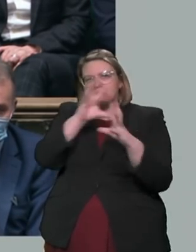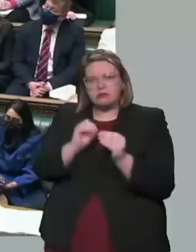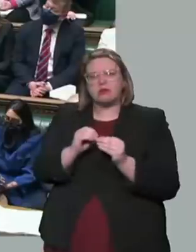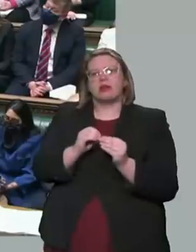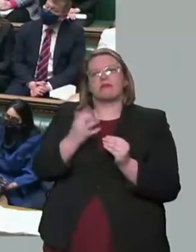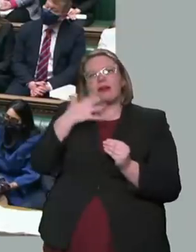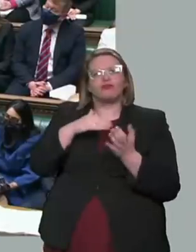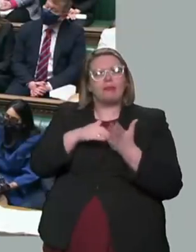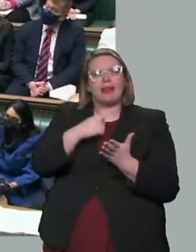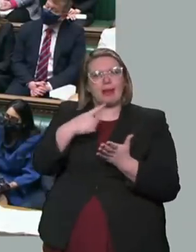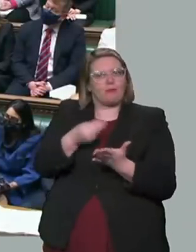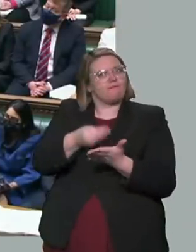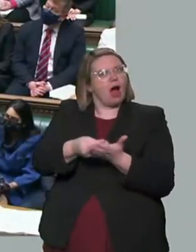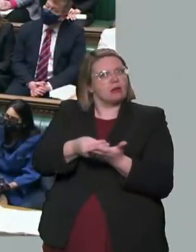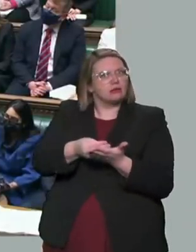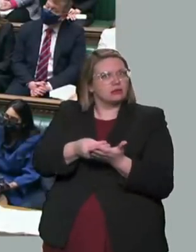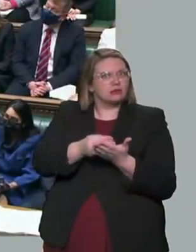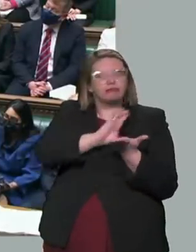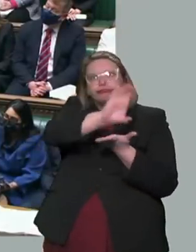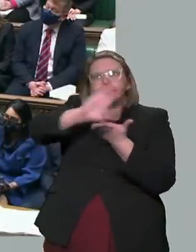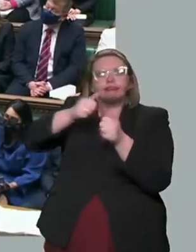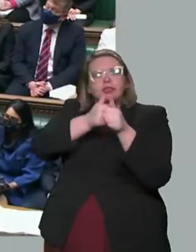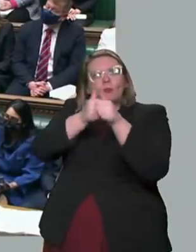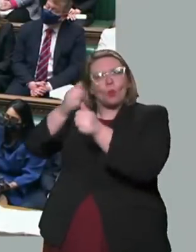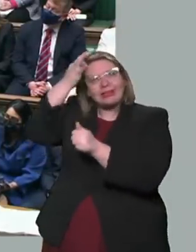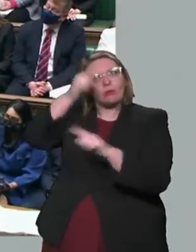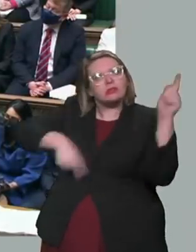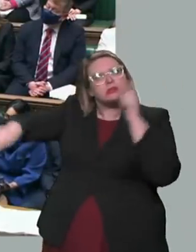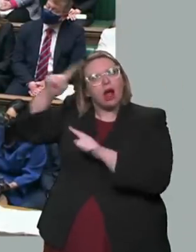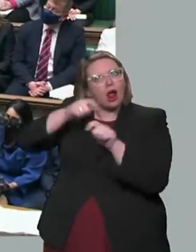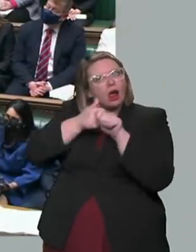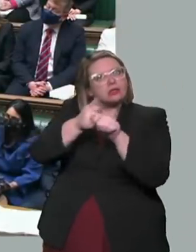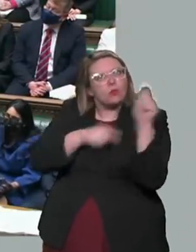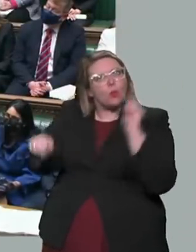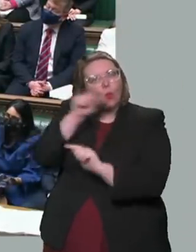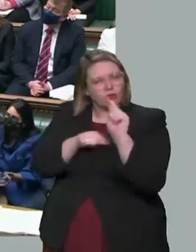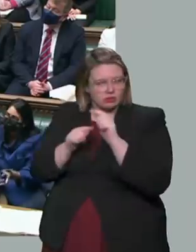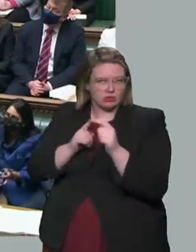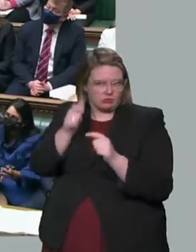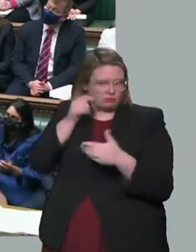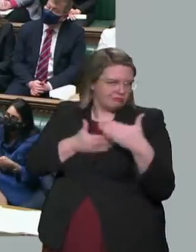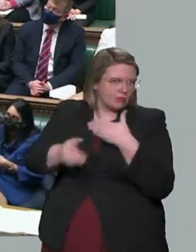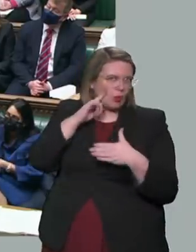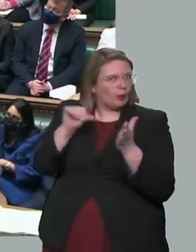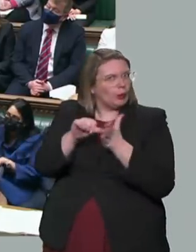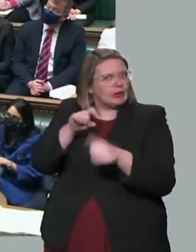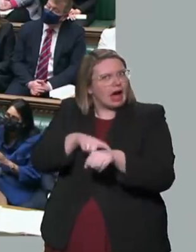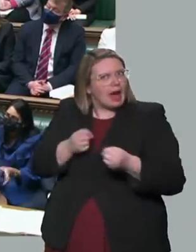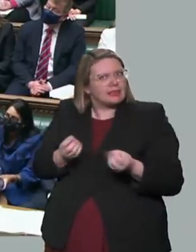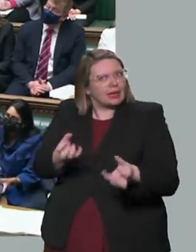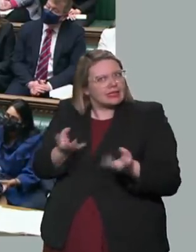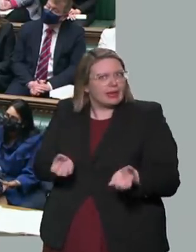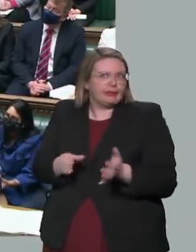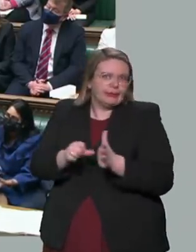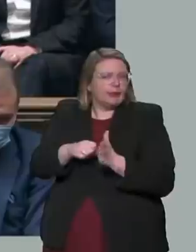that we put in to help local councils look after people through what will be a difficult period. But the most important